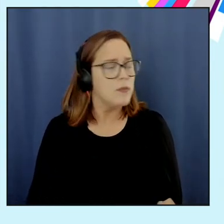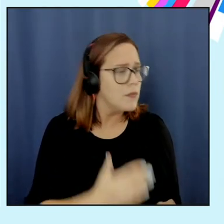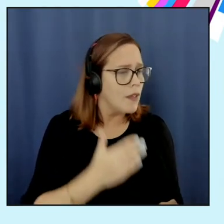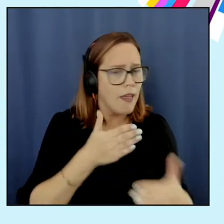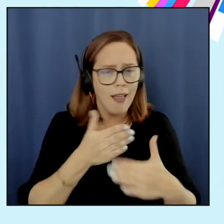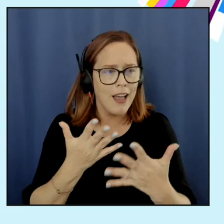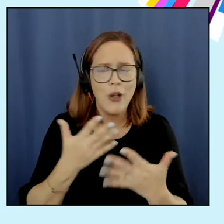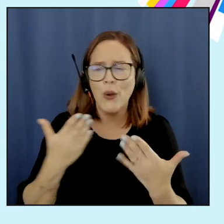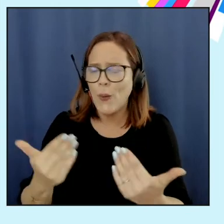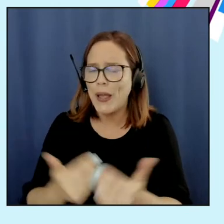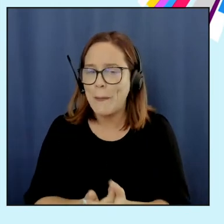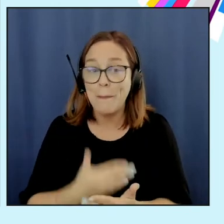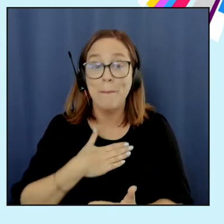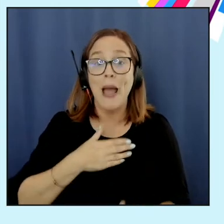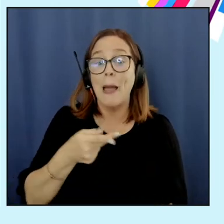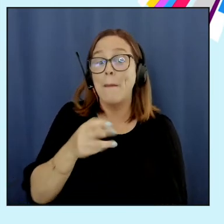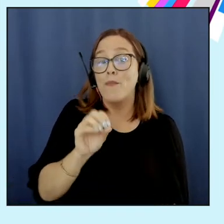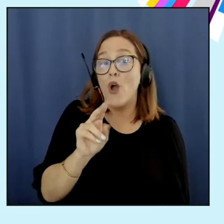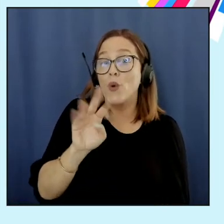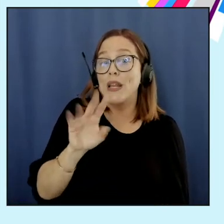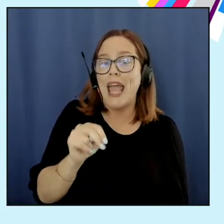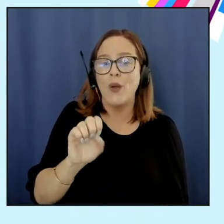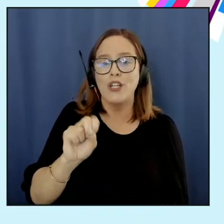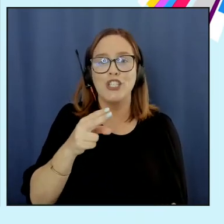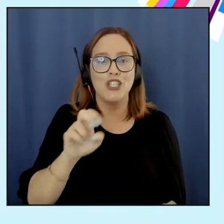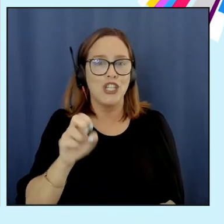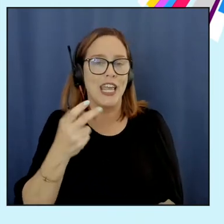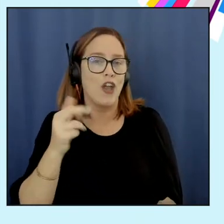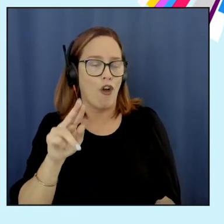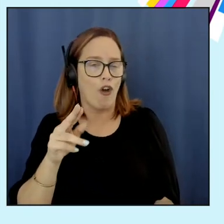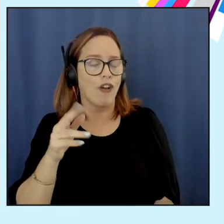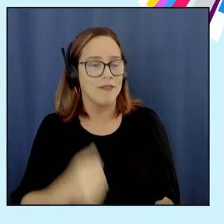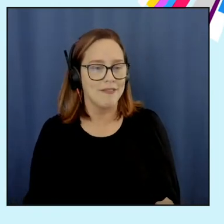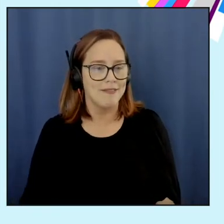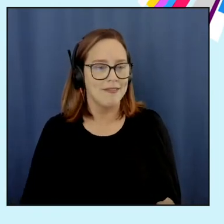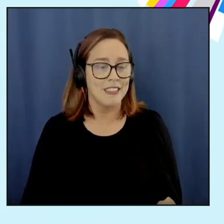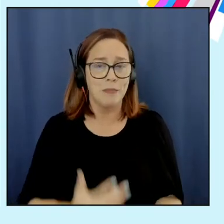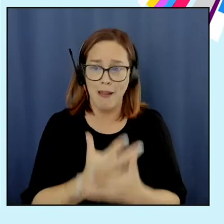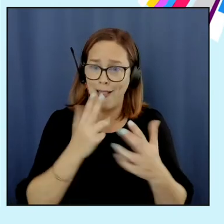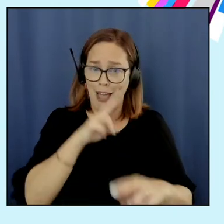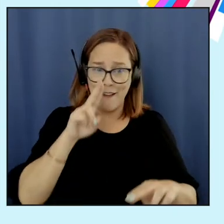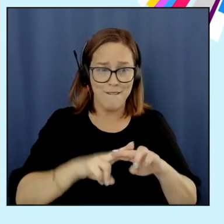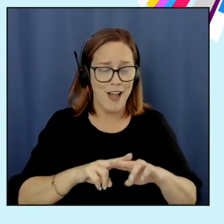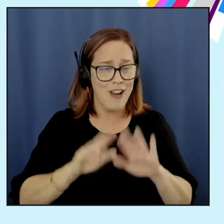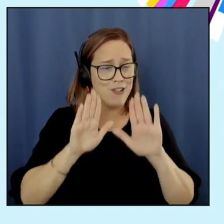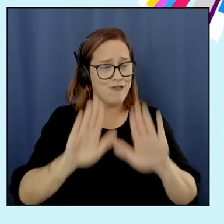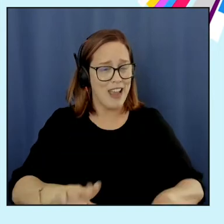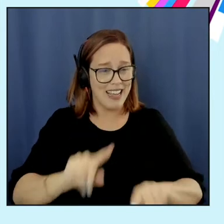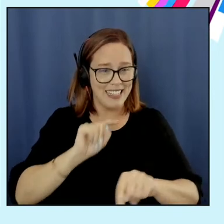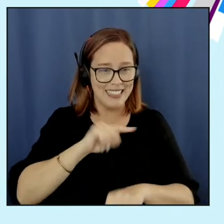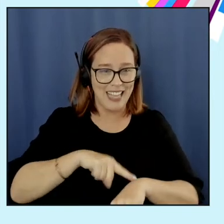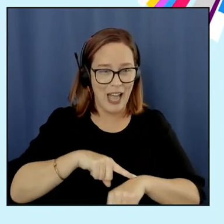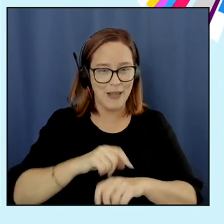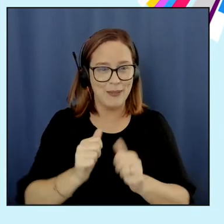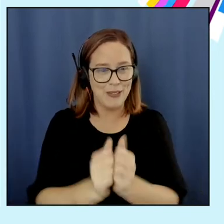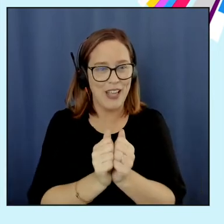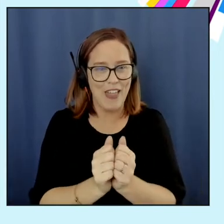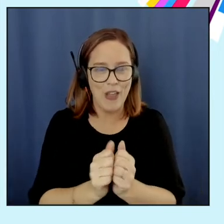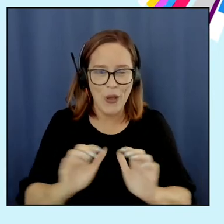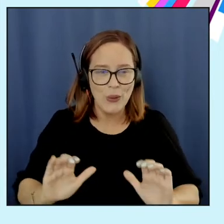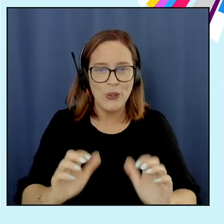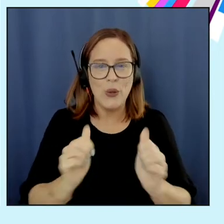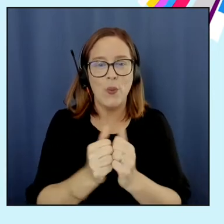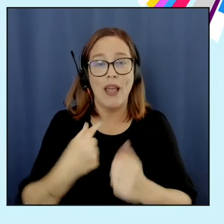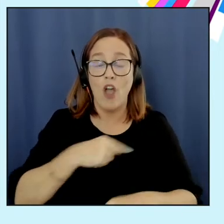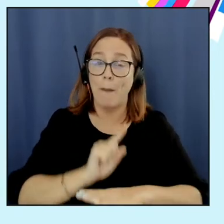My pronouns are she, her. Yeah, and it's been a ton of fun. We've been having an awesome time with what we get to do, with the privilege that we get to